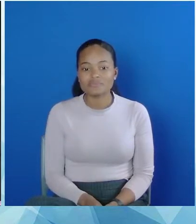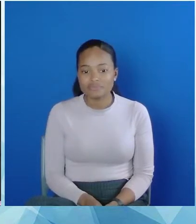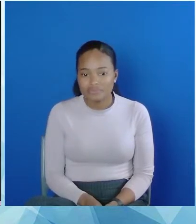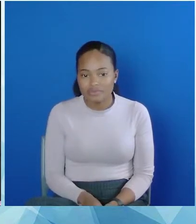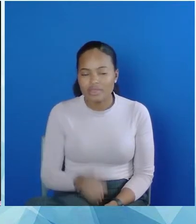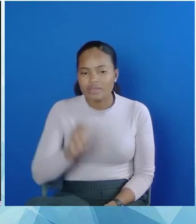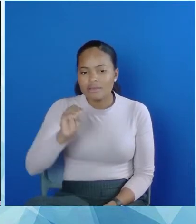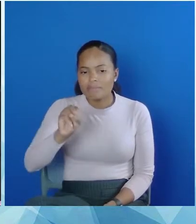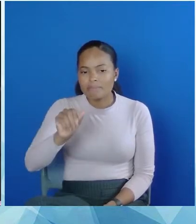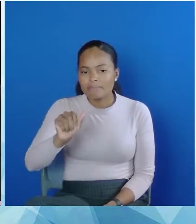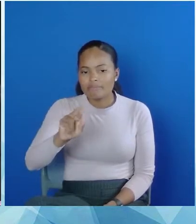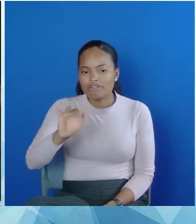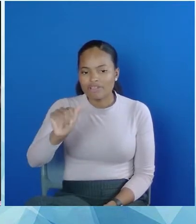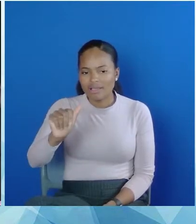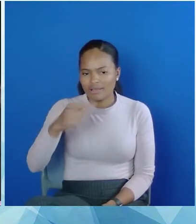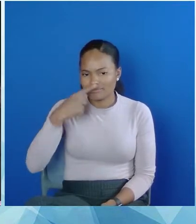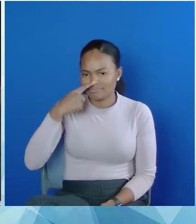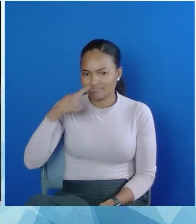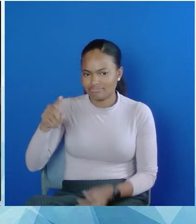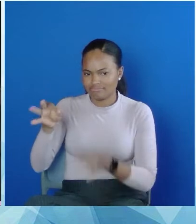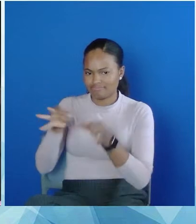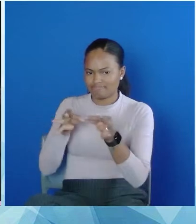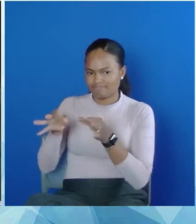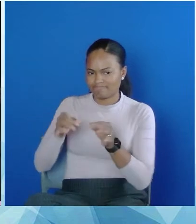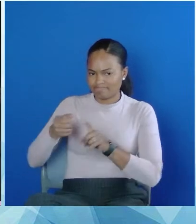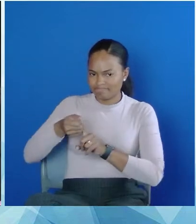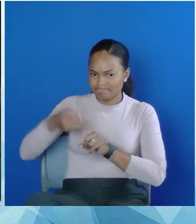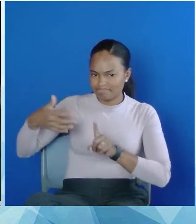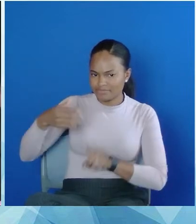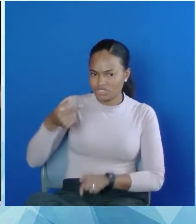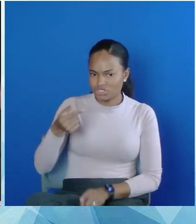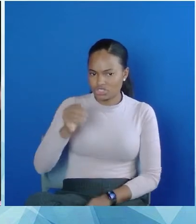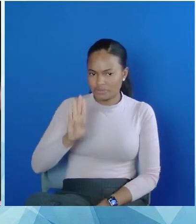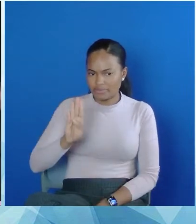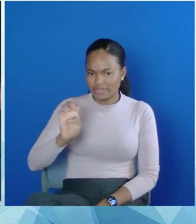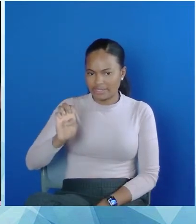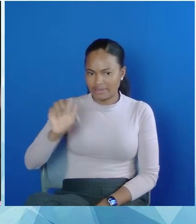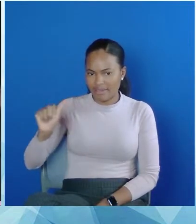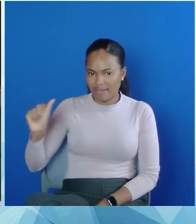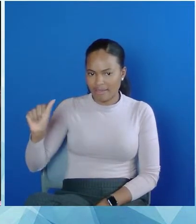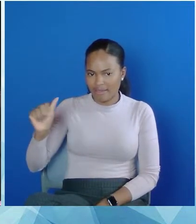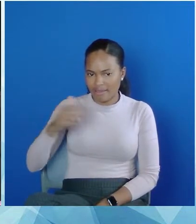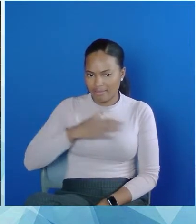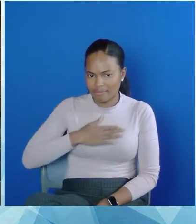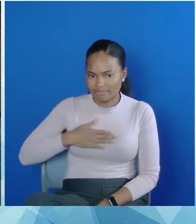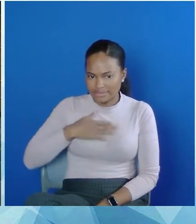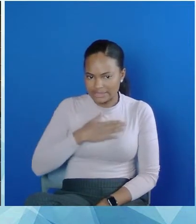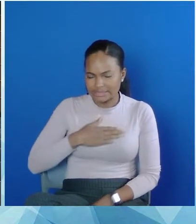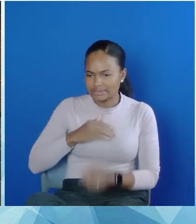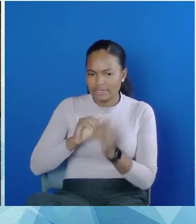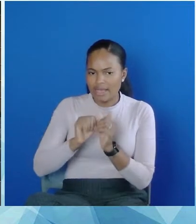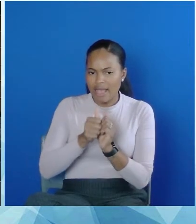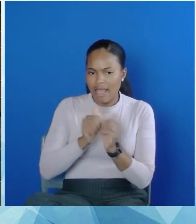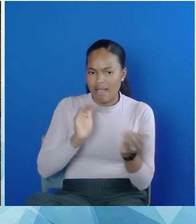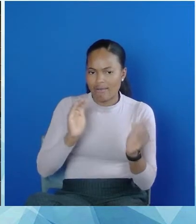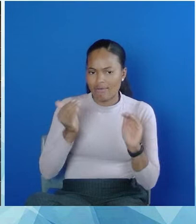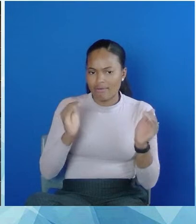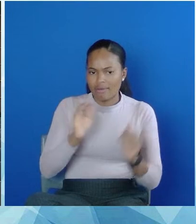Maria, can you give us some background about GBEAA, please? How does that differ from